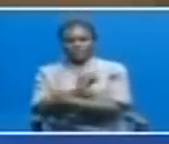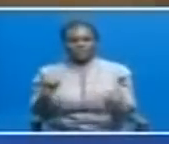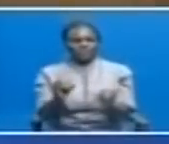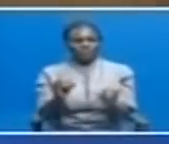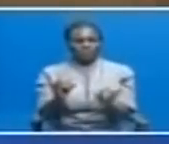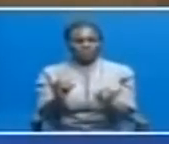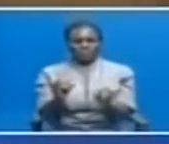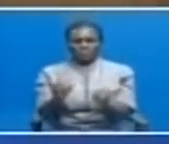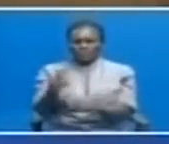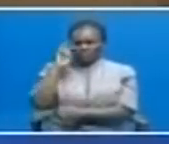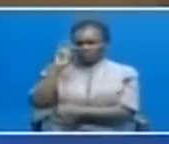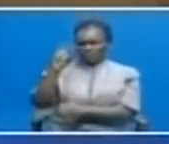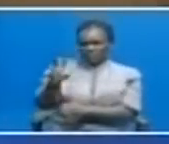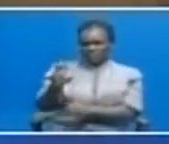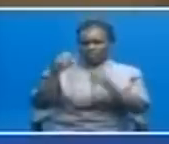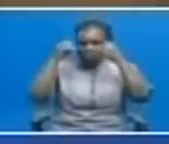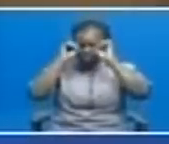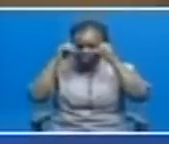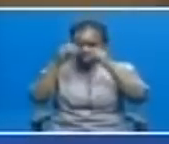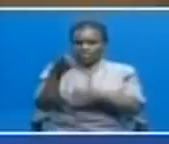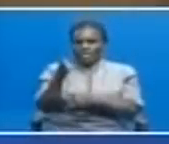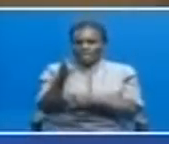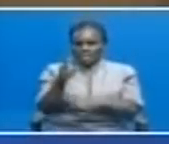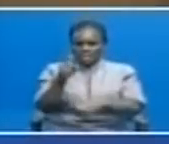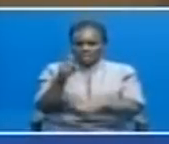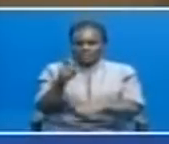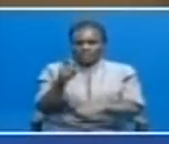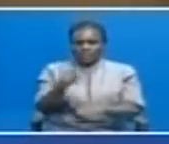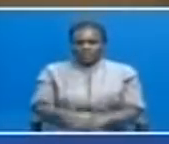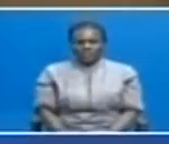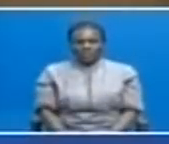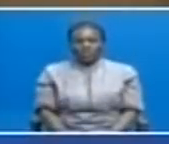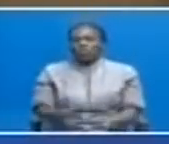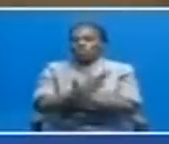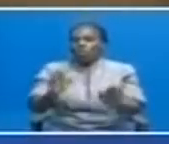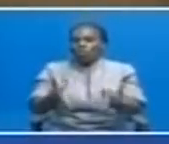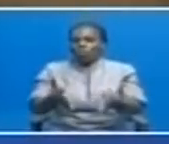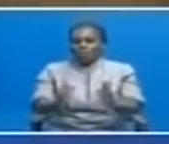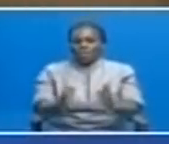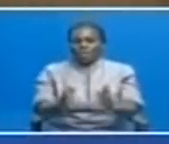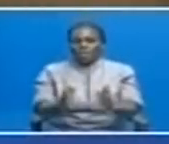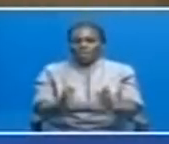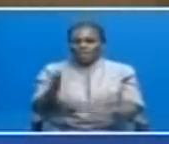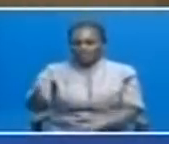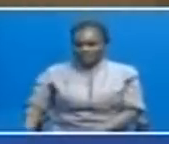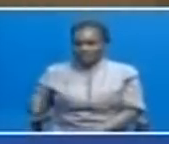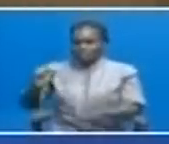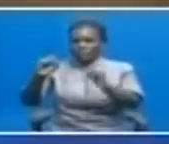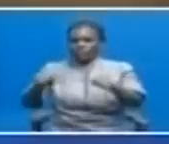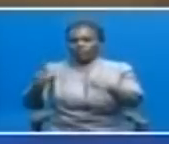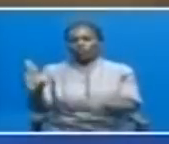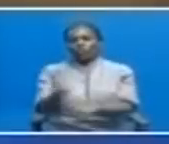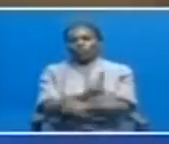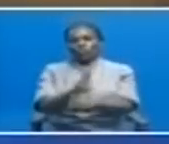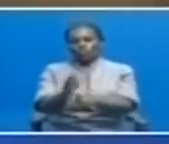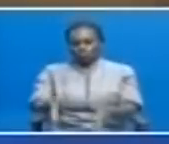very crooked. If you look from Google, it's like a snake. There's no way a high-speed train could use that route or